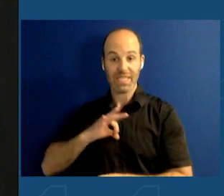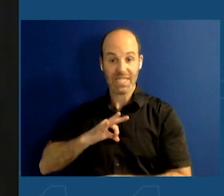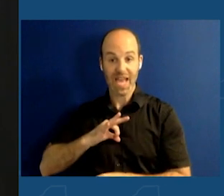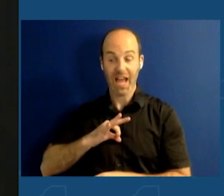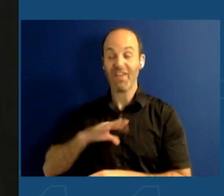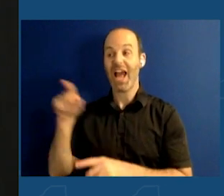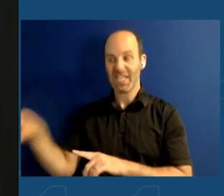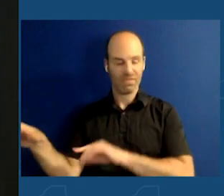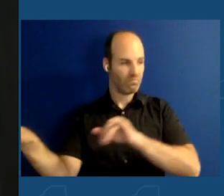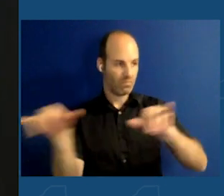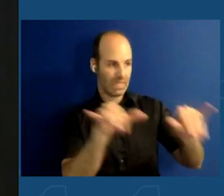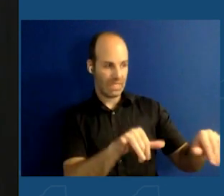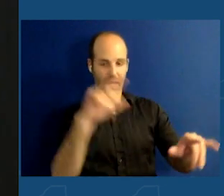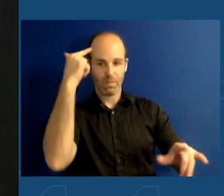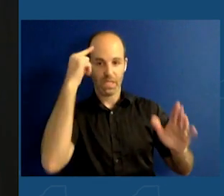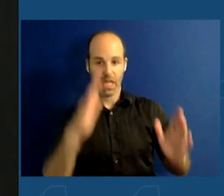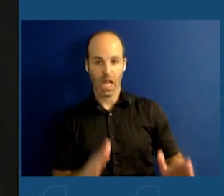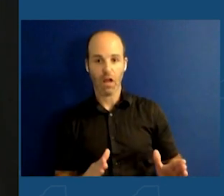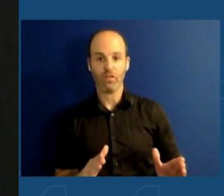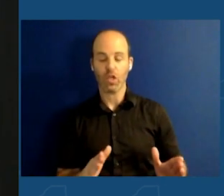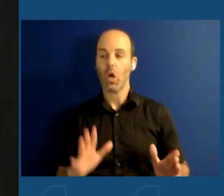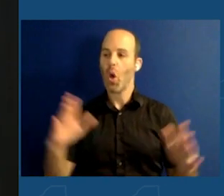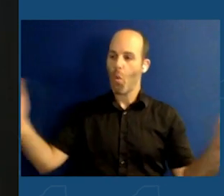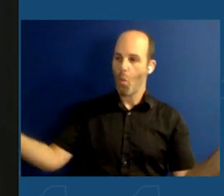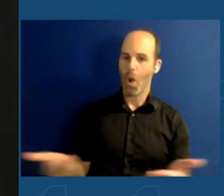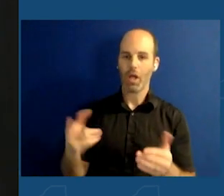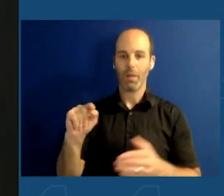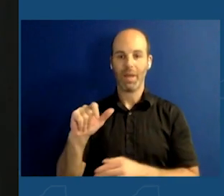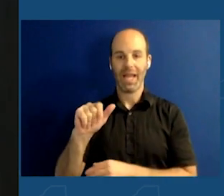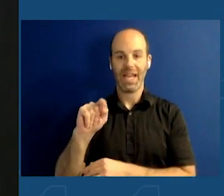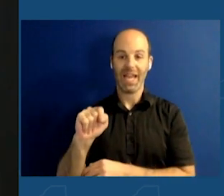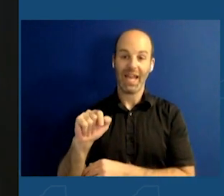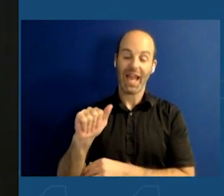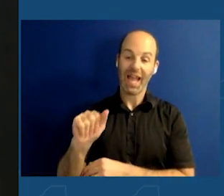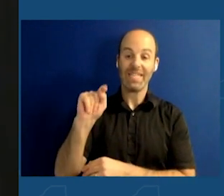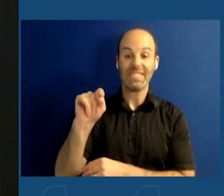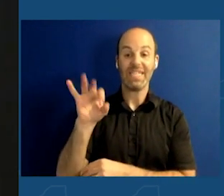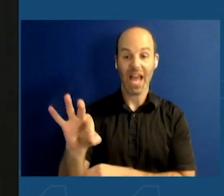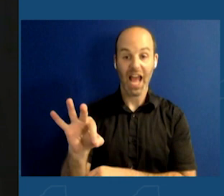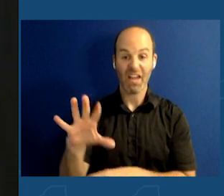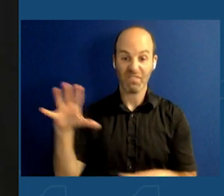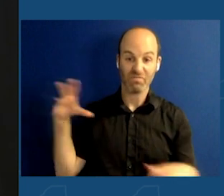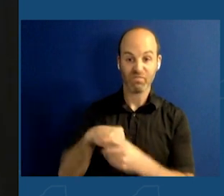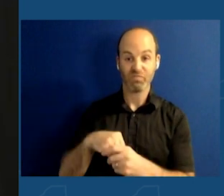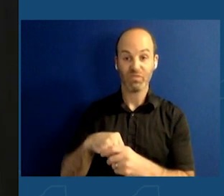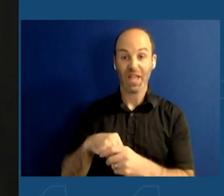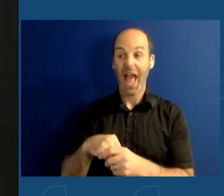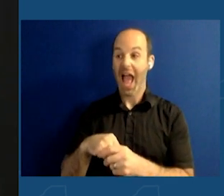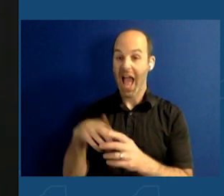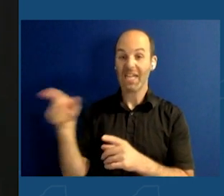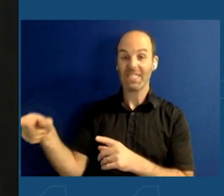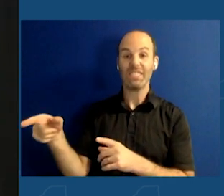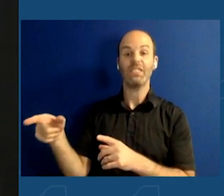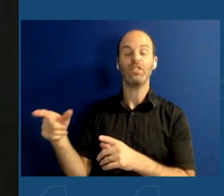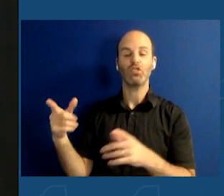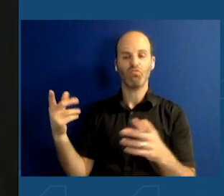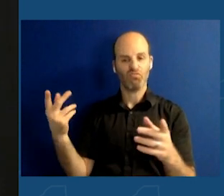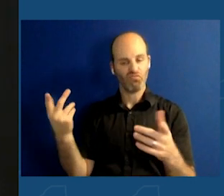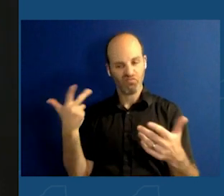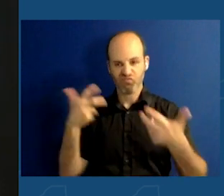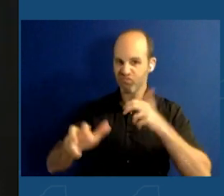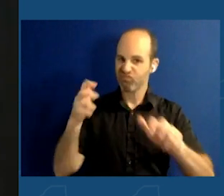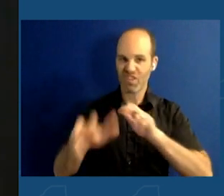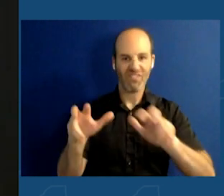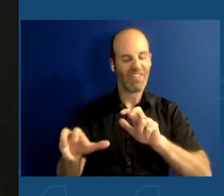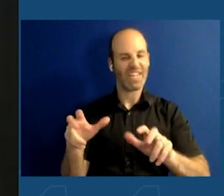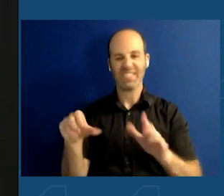Hochul, welcomes ATF's contributions and is putting the states and cities' resources behind it.